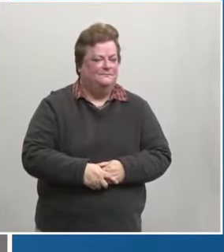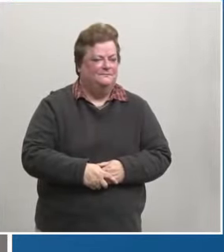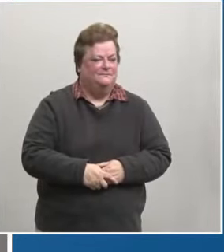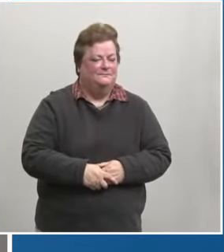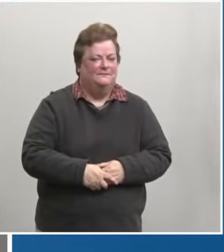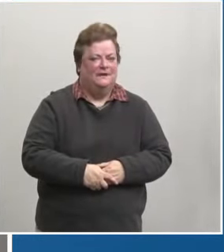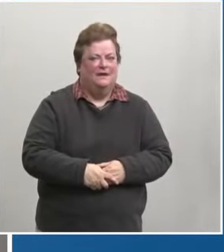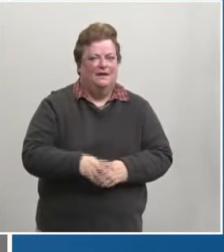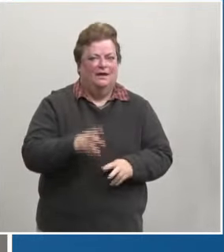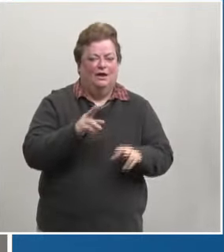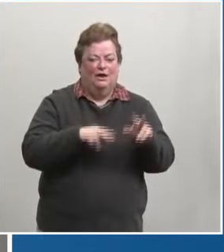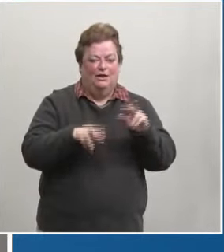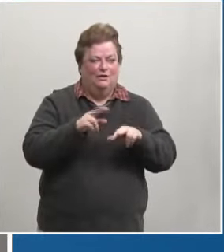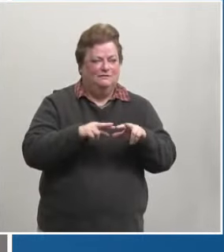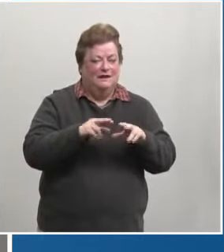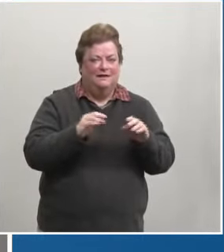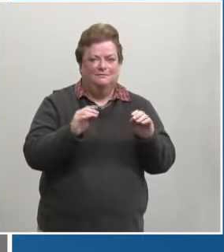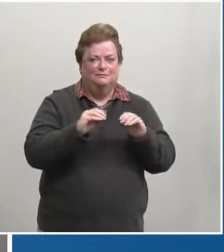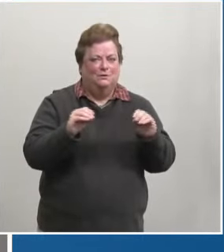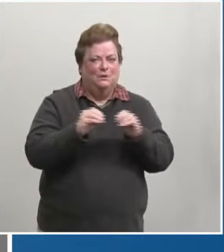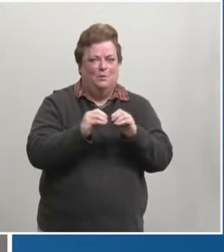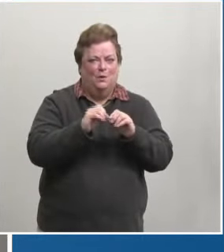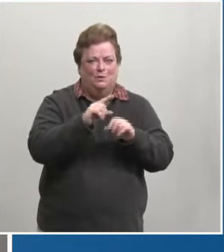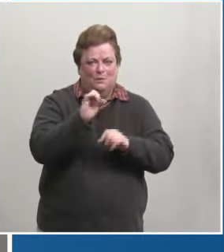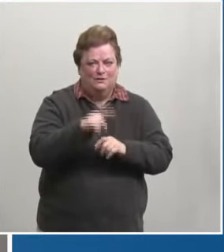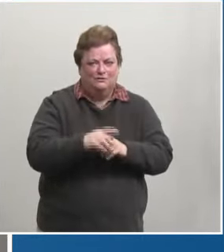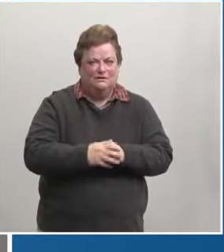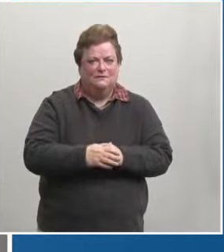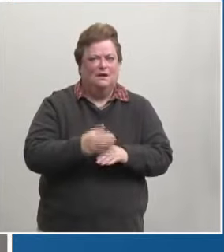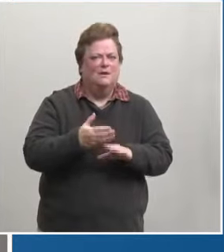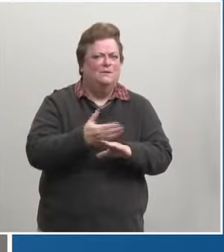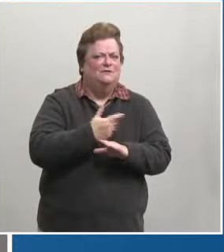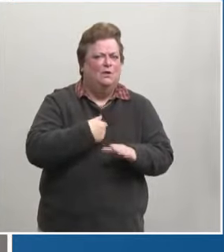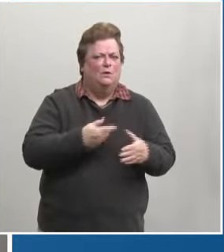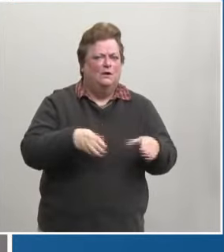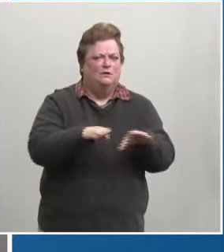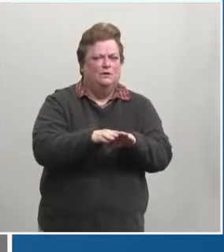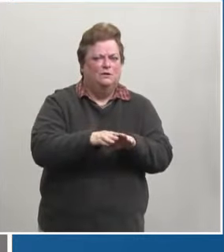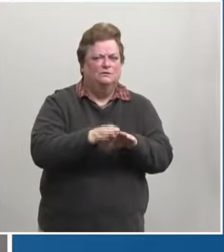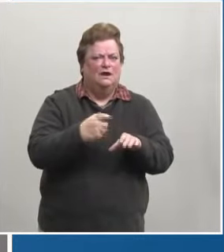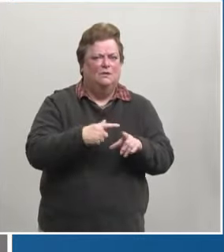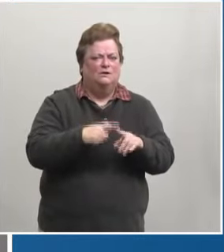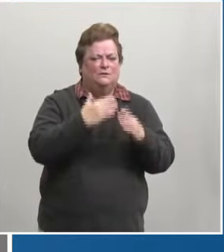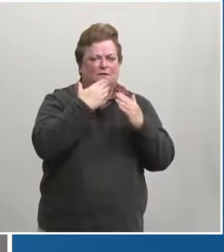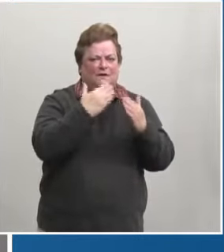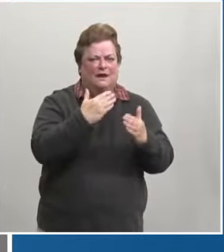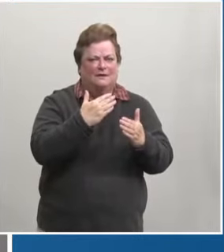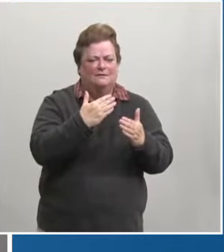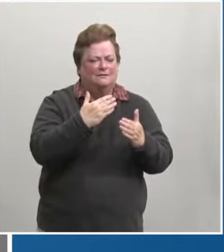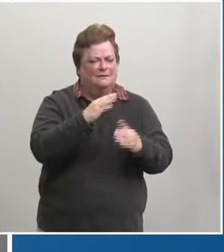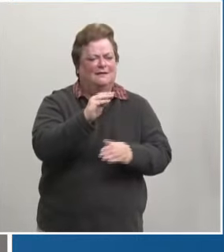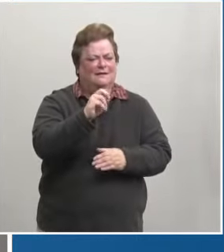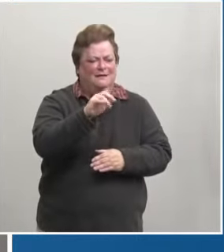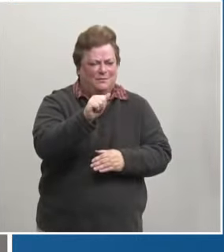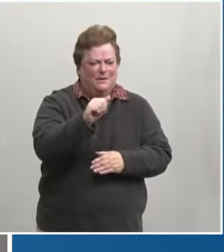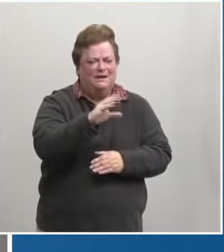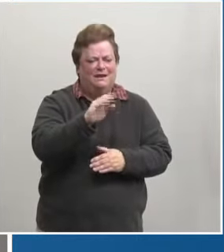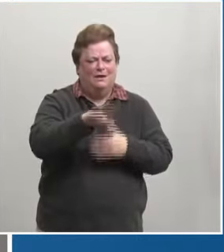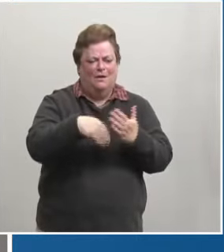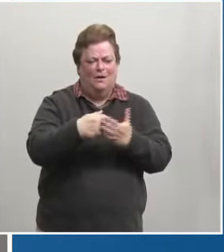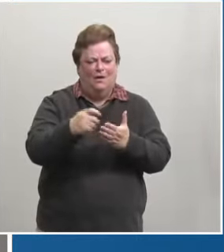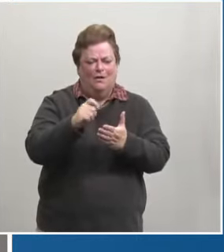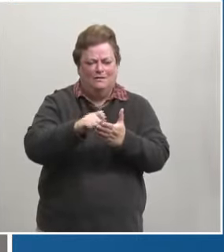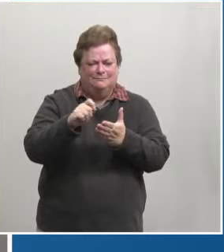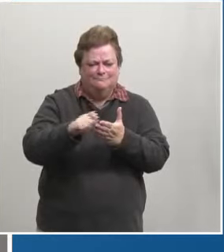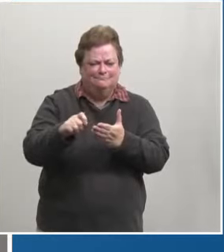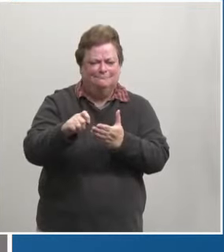Okay, well, it looks like there are no further questions from the media. And before we close, I would actually like to thank the media and all the journalists who are covering